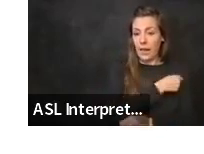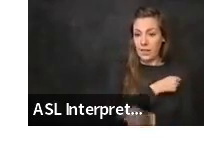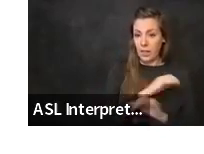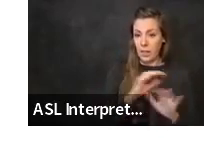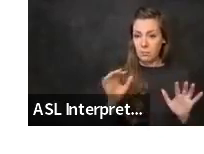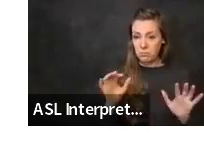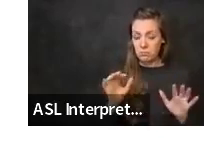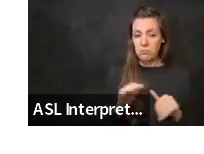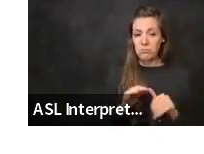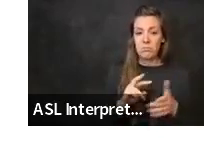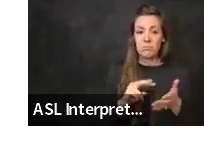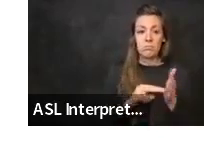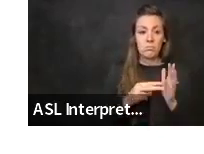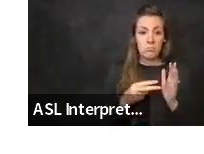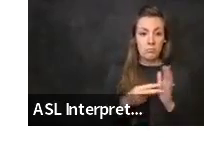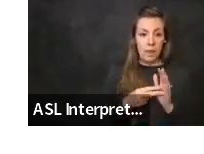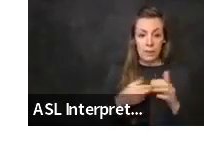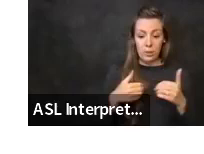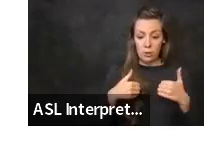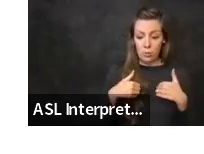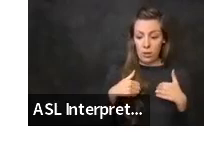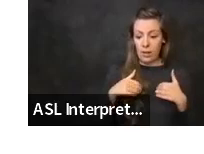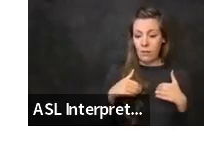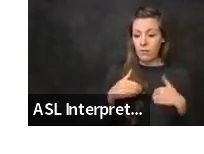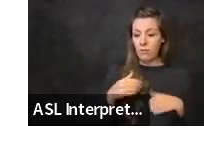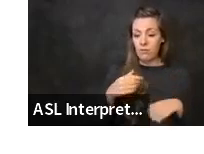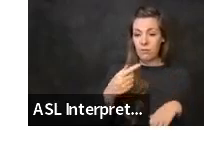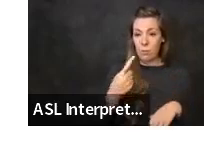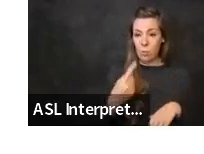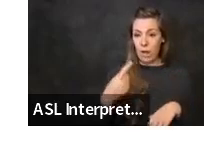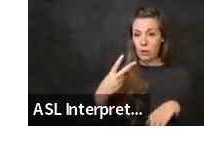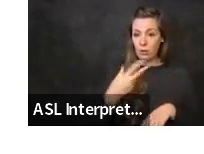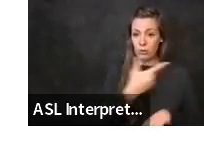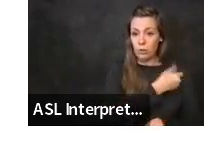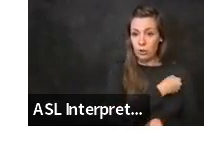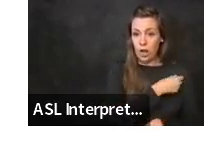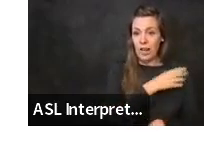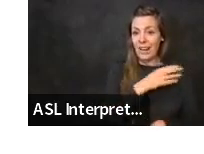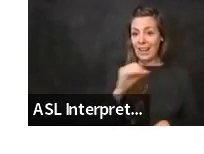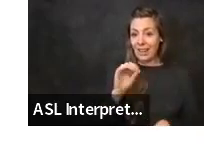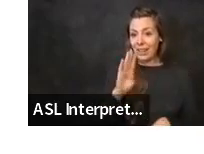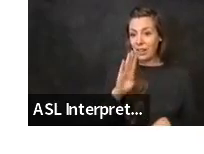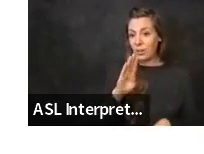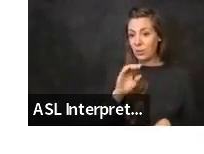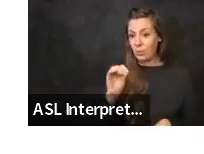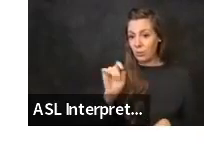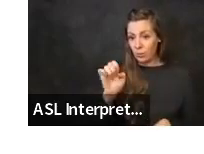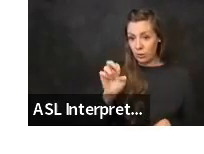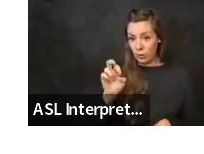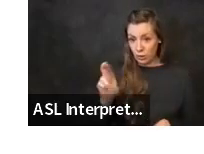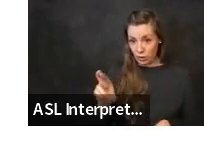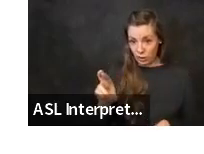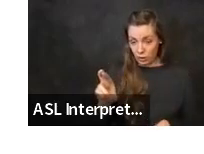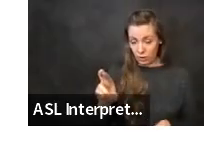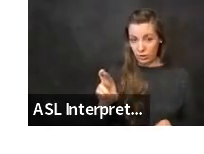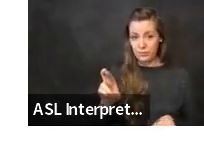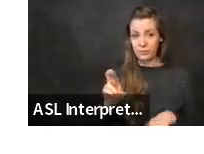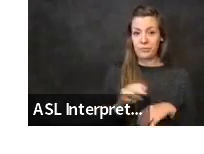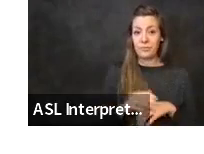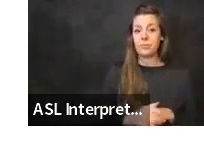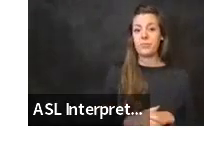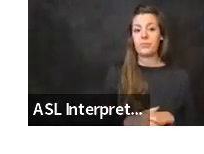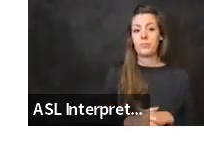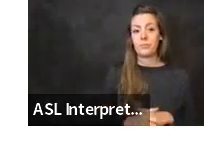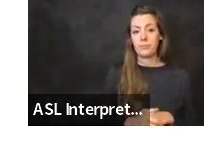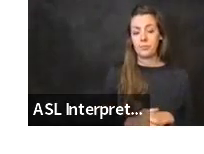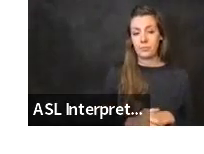means you are boosted if you're eligible for getting a booster, or you've had at least the first